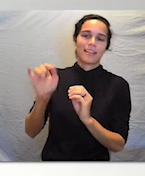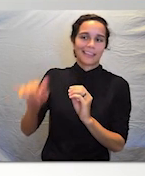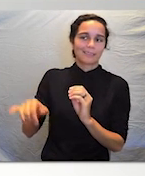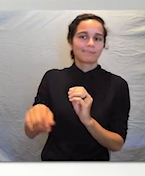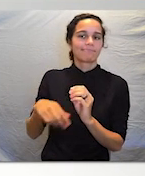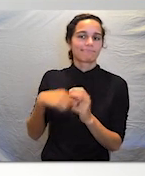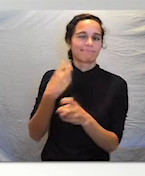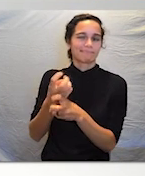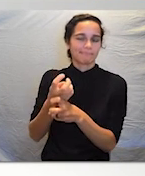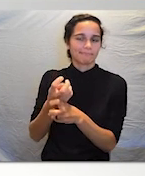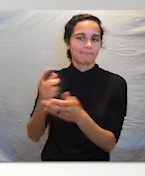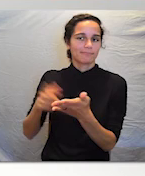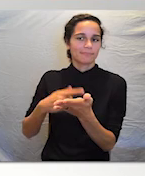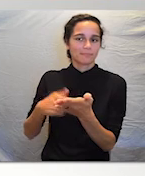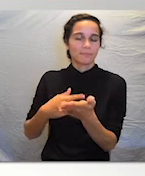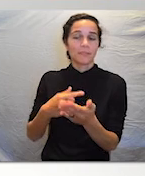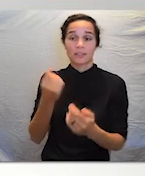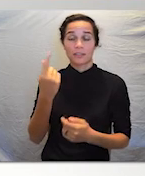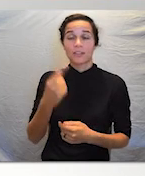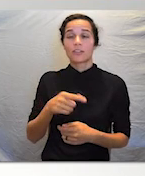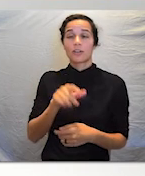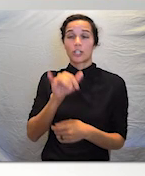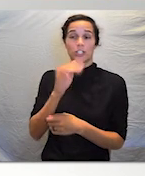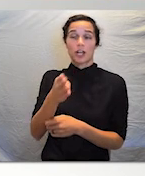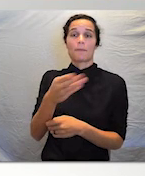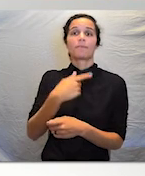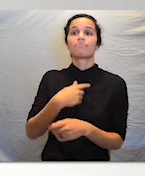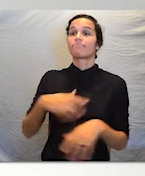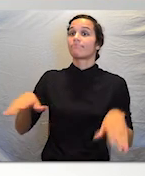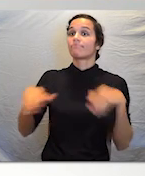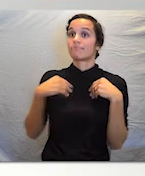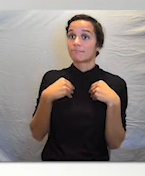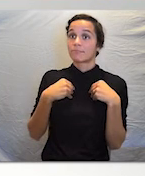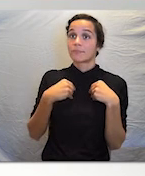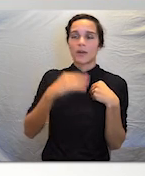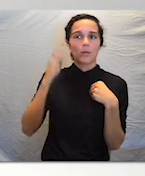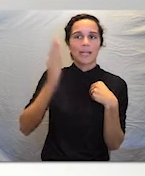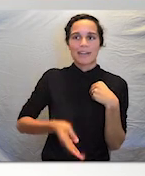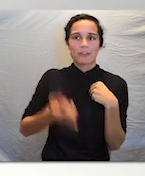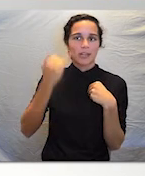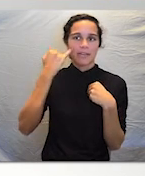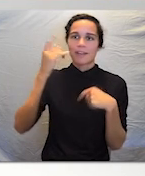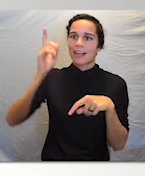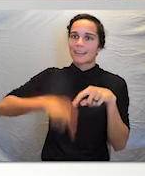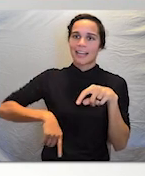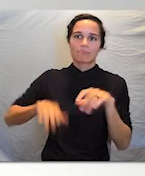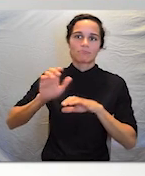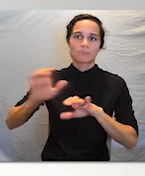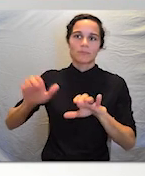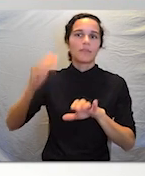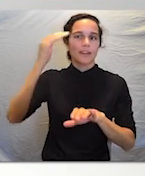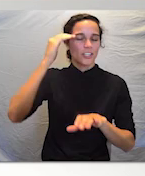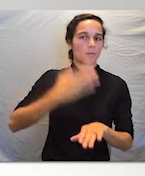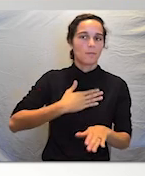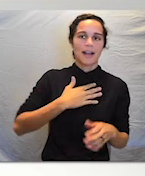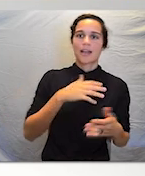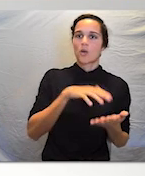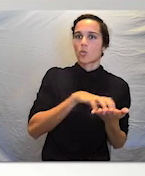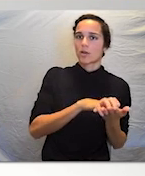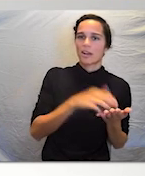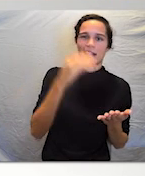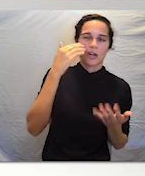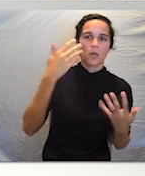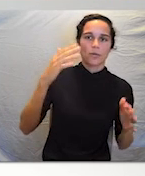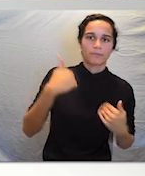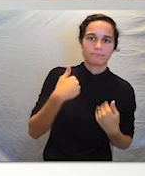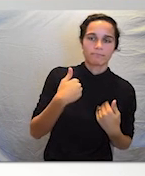So I will never take a job. I know my weaknesses, and that's another thing too I talk about in the guide. Know your strengths,